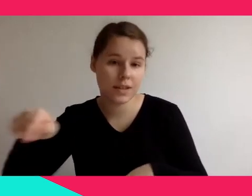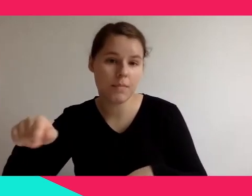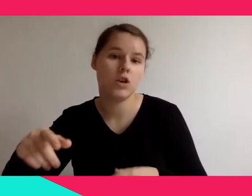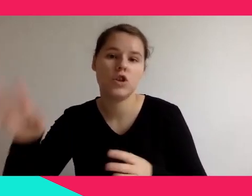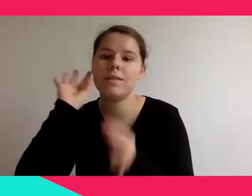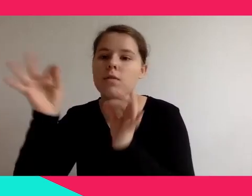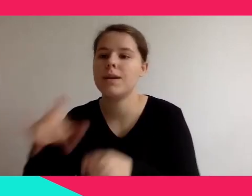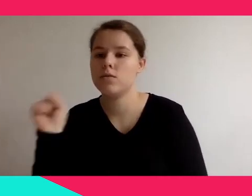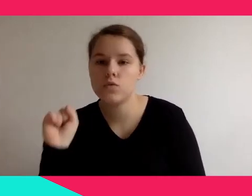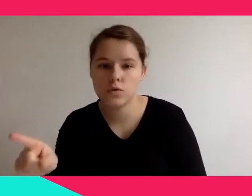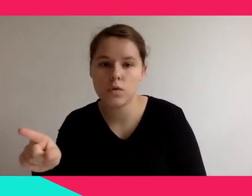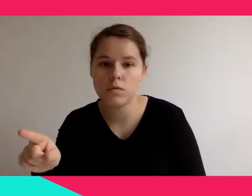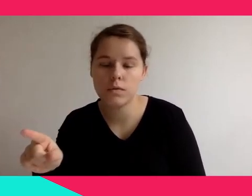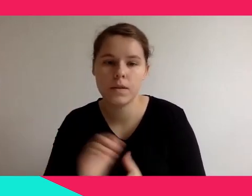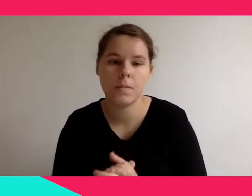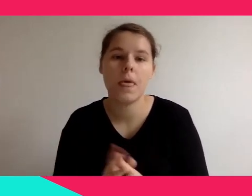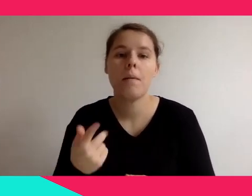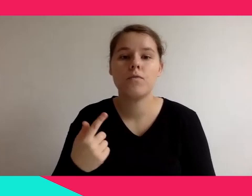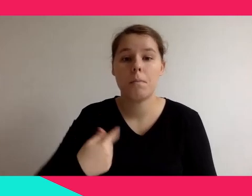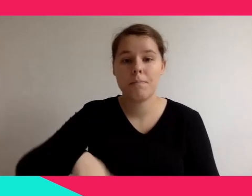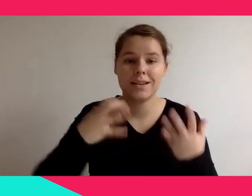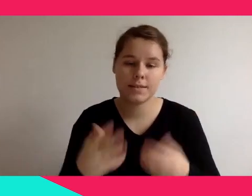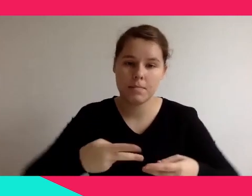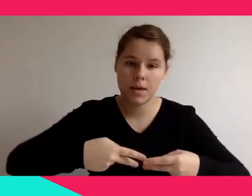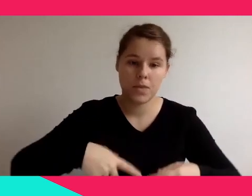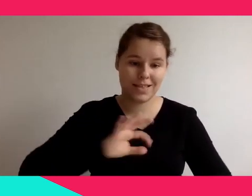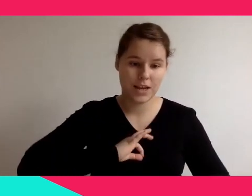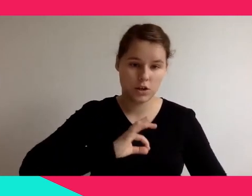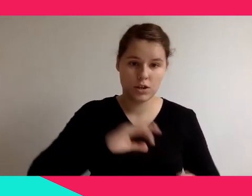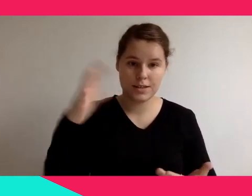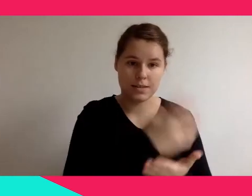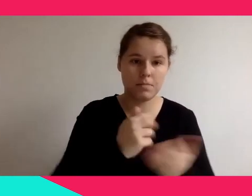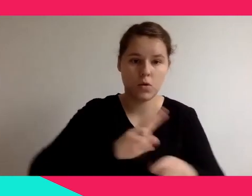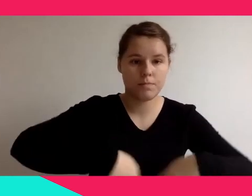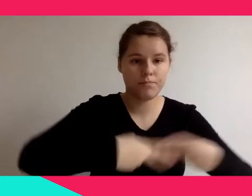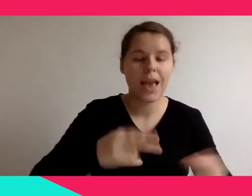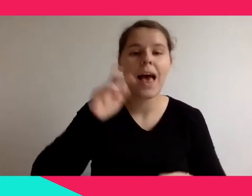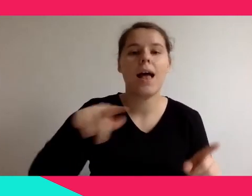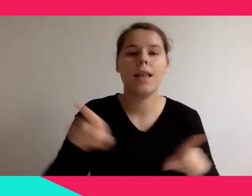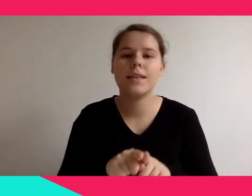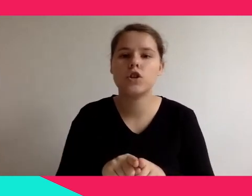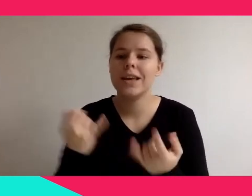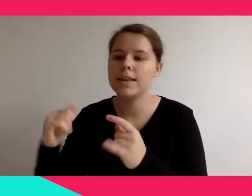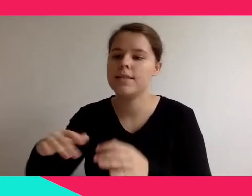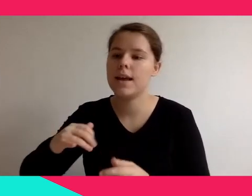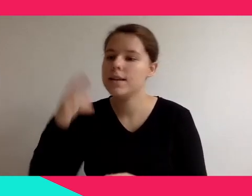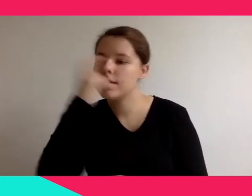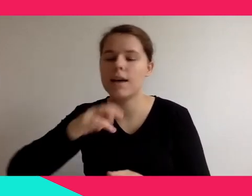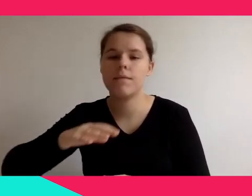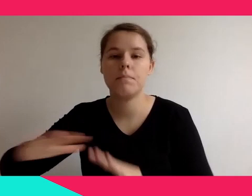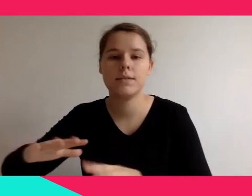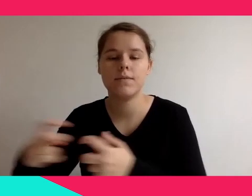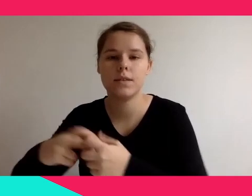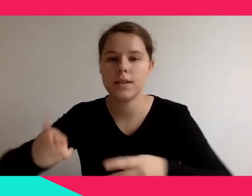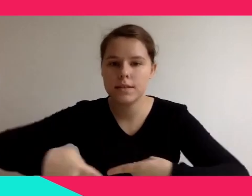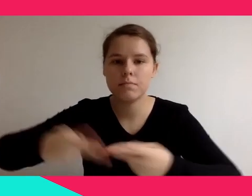back from the internet. And linked open data is a very interesting model to say, I have an artist,